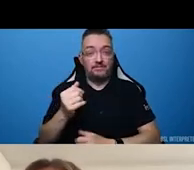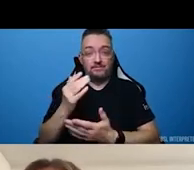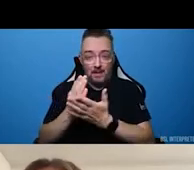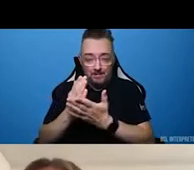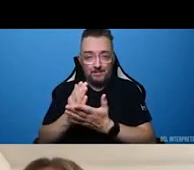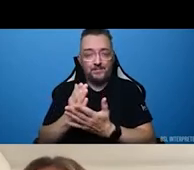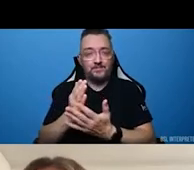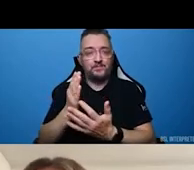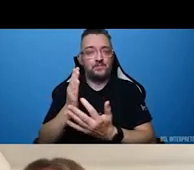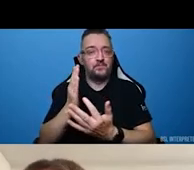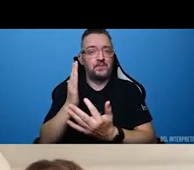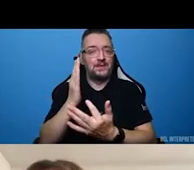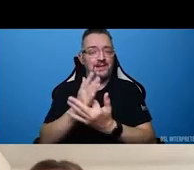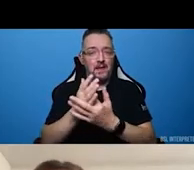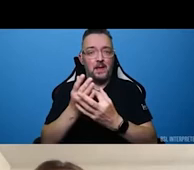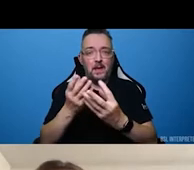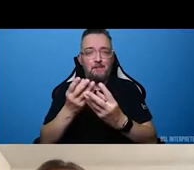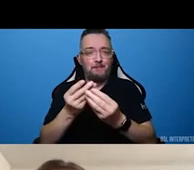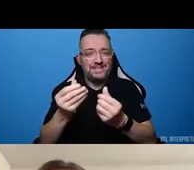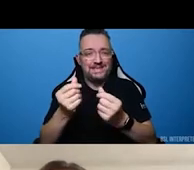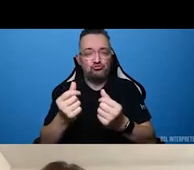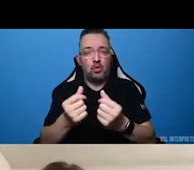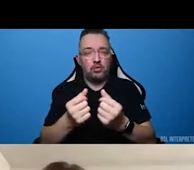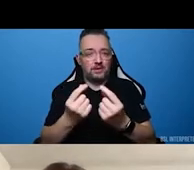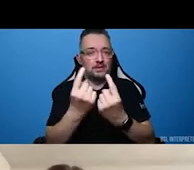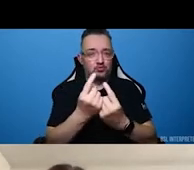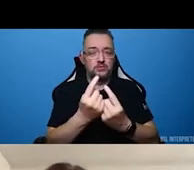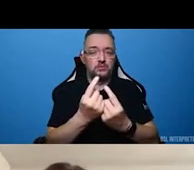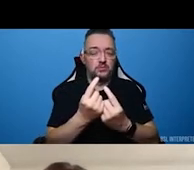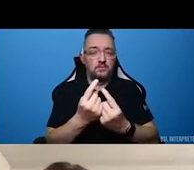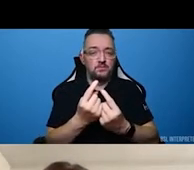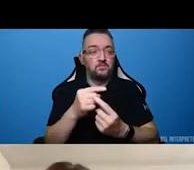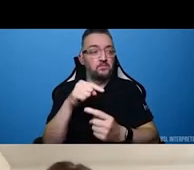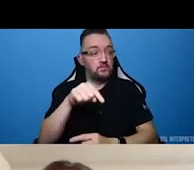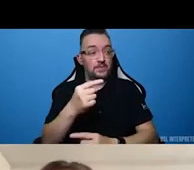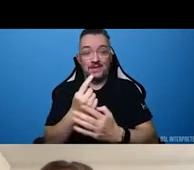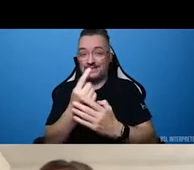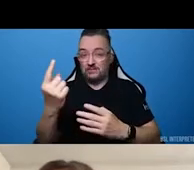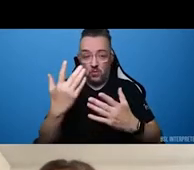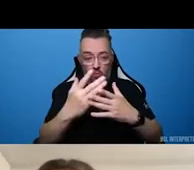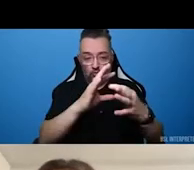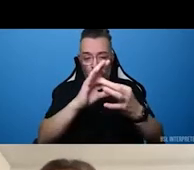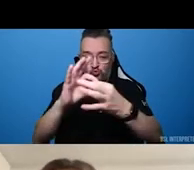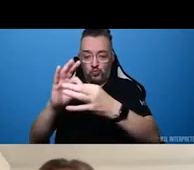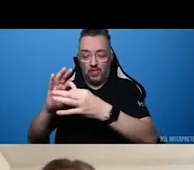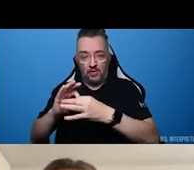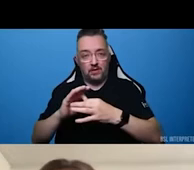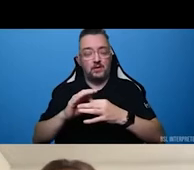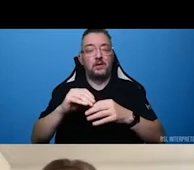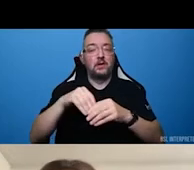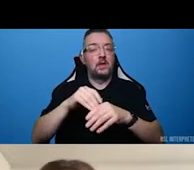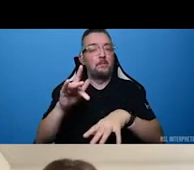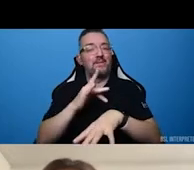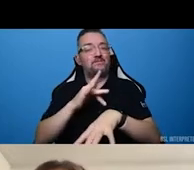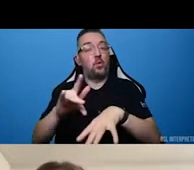material implications. And the pavilion, these components work together in a performance that lasts